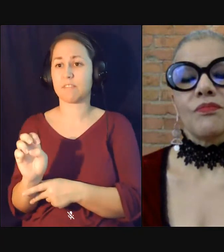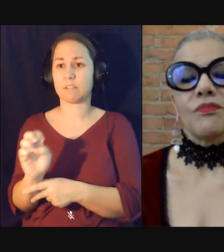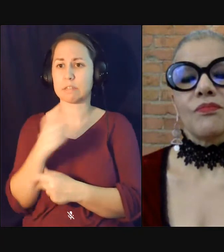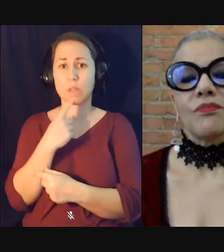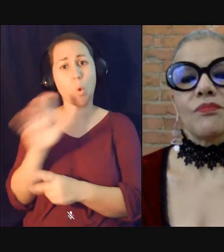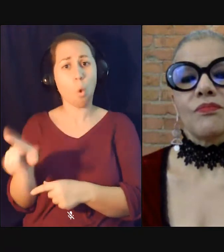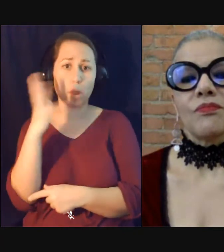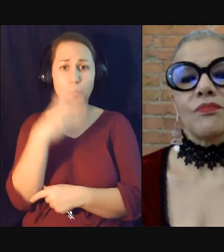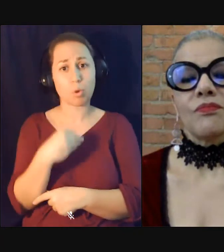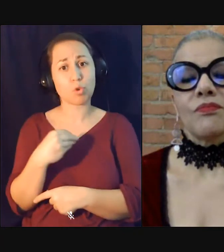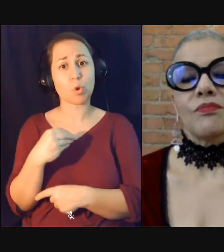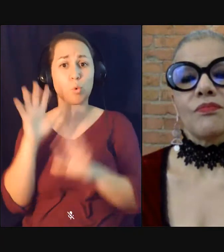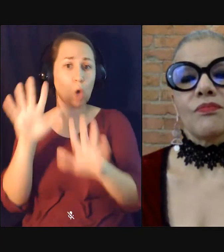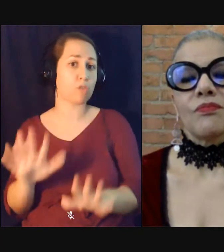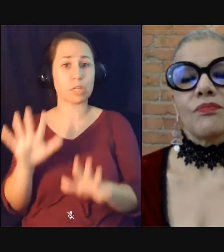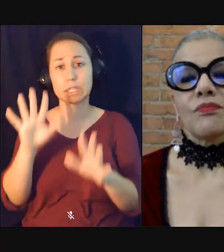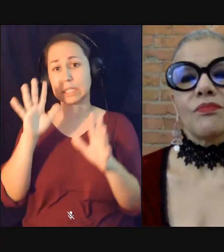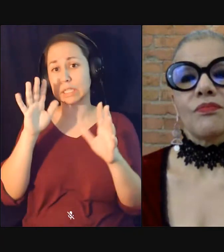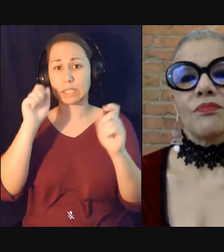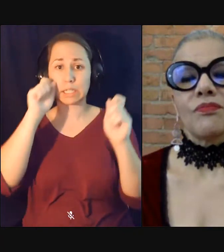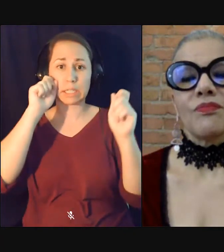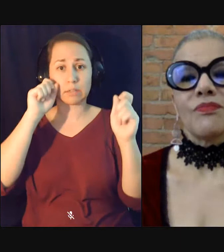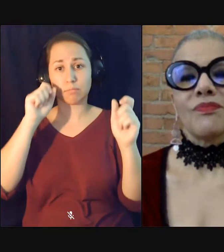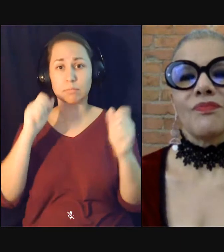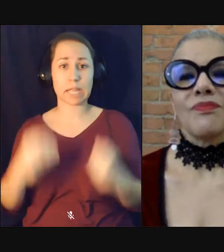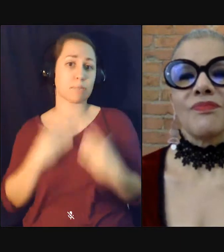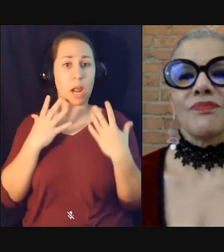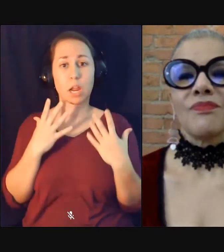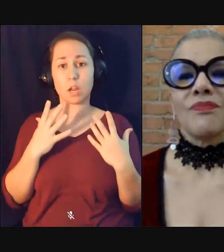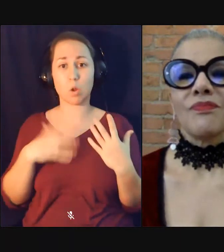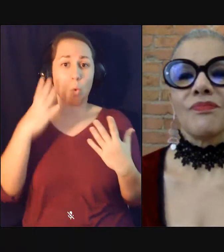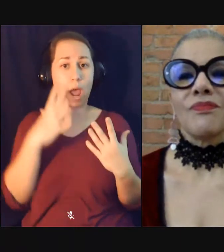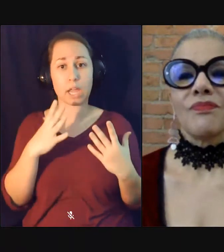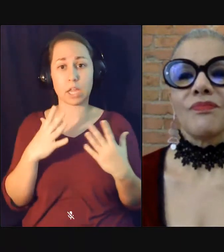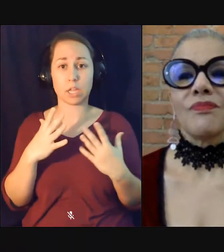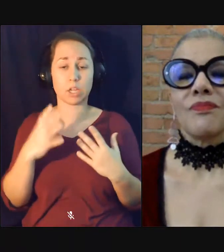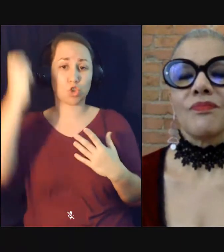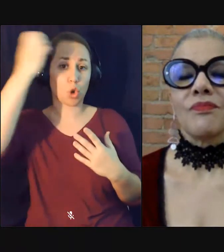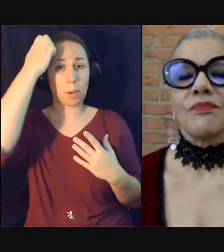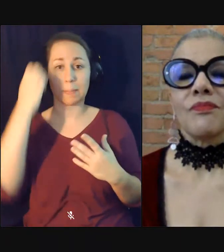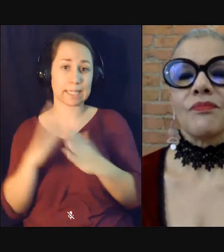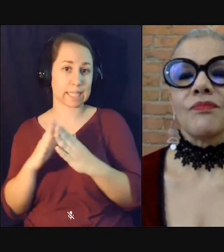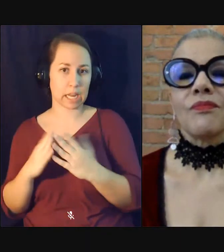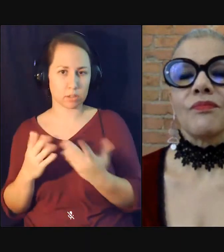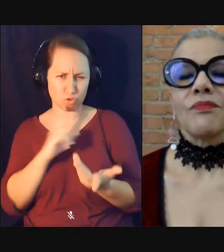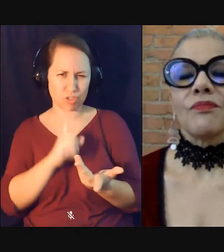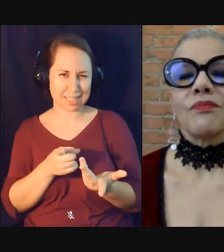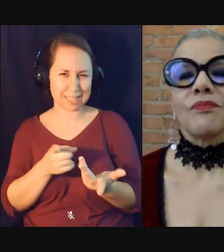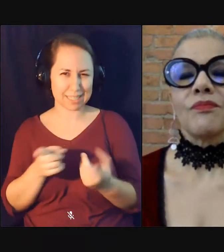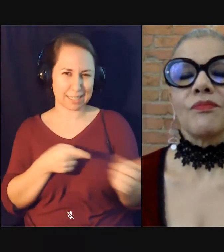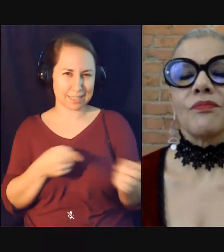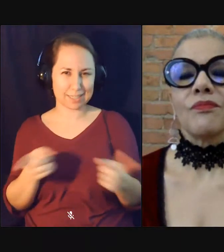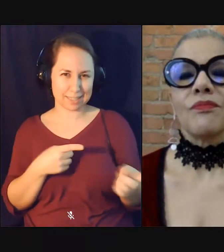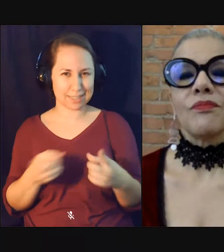beautiful, wonderful, inspiring white European city. So, yes, there is discourse between,